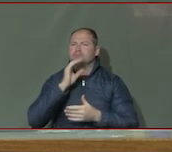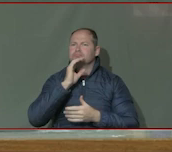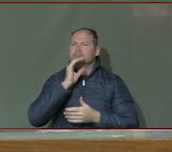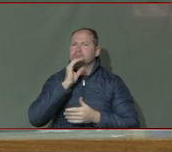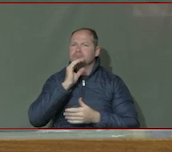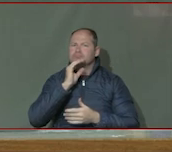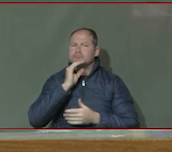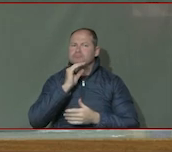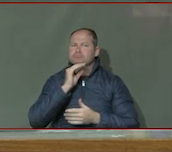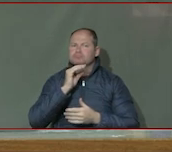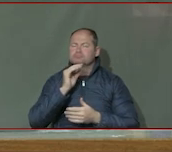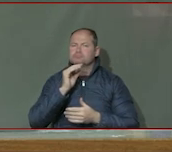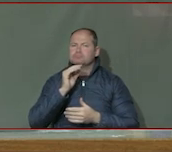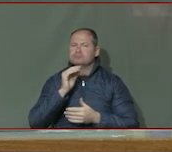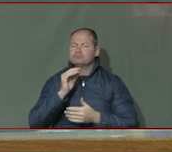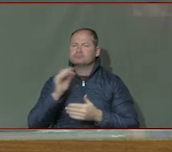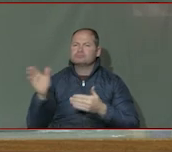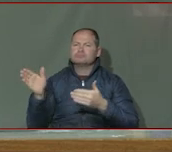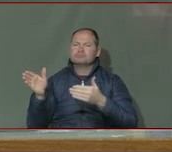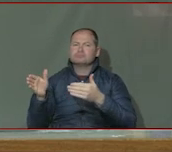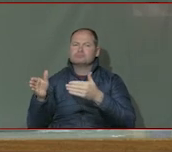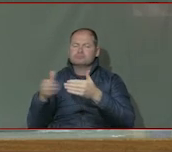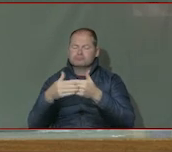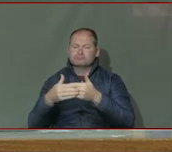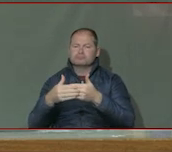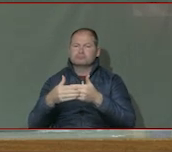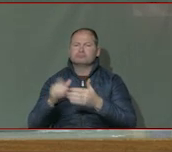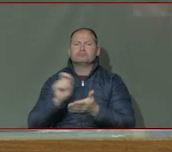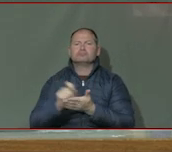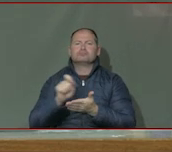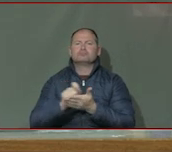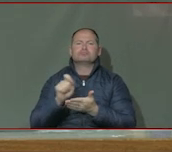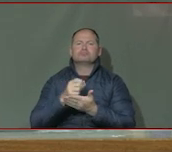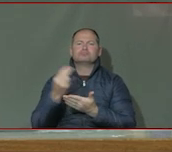say, draw a conclusion?